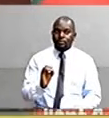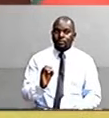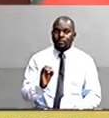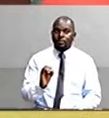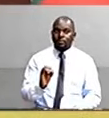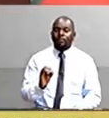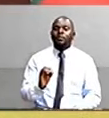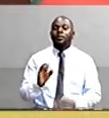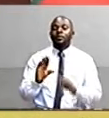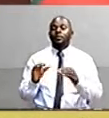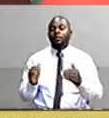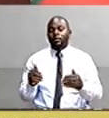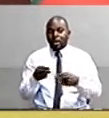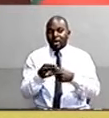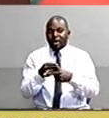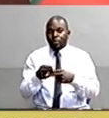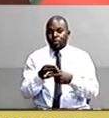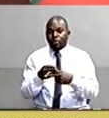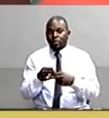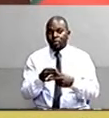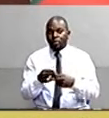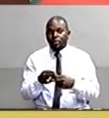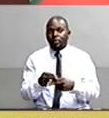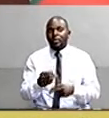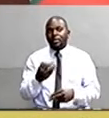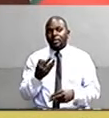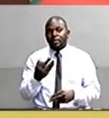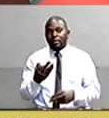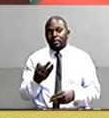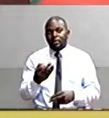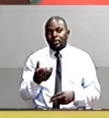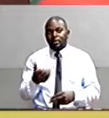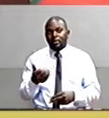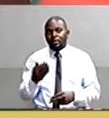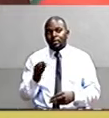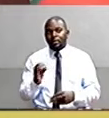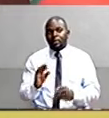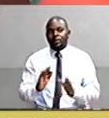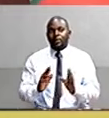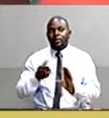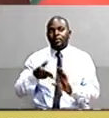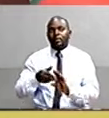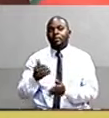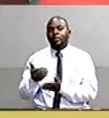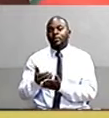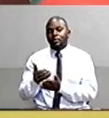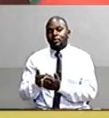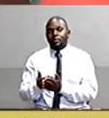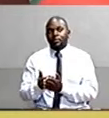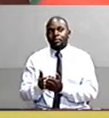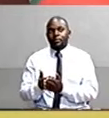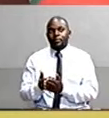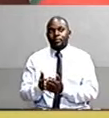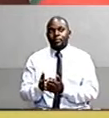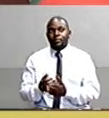2030, and approximately 300,000 gallons of fuel saved by